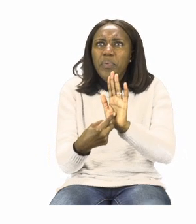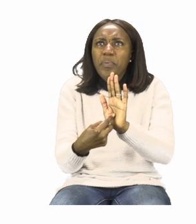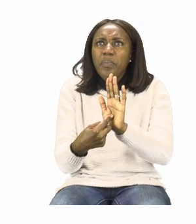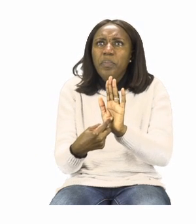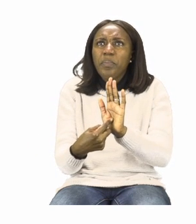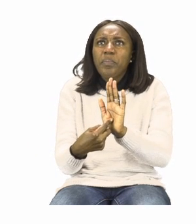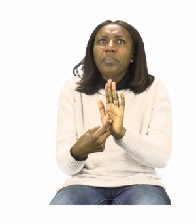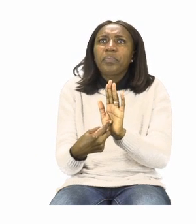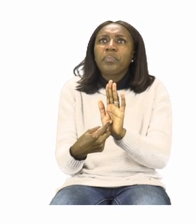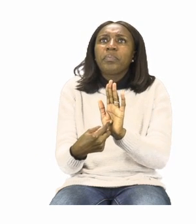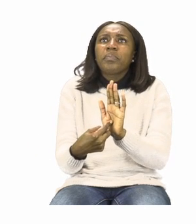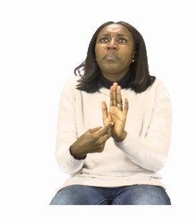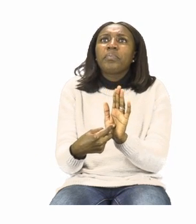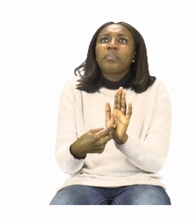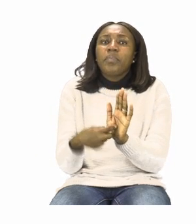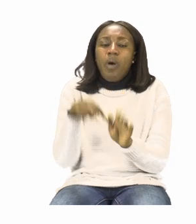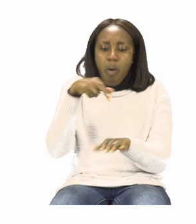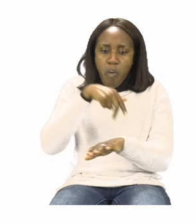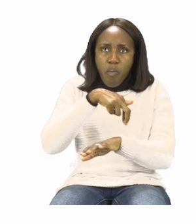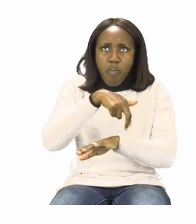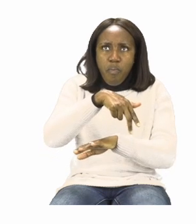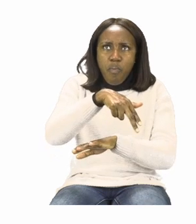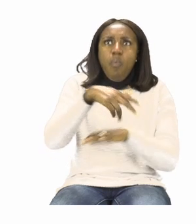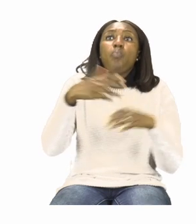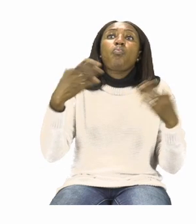you have to walk.